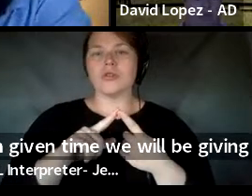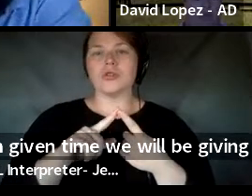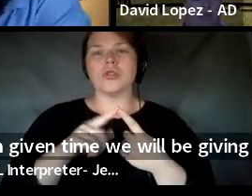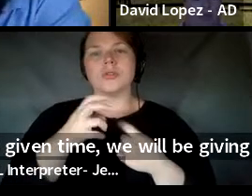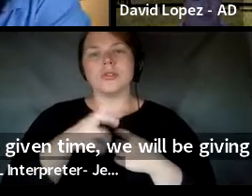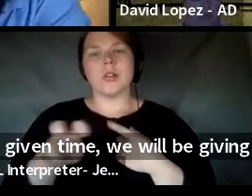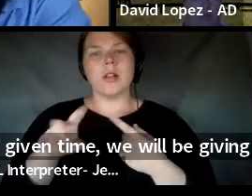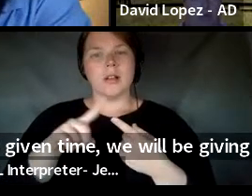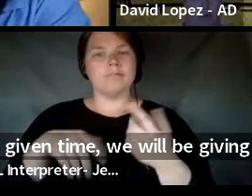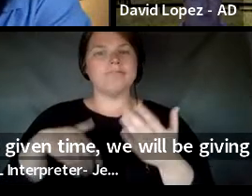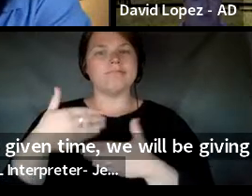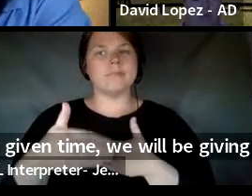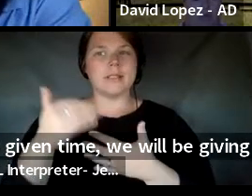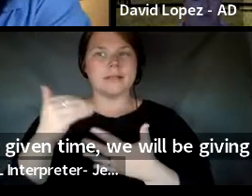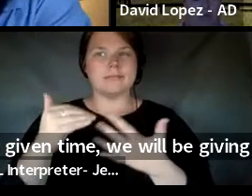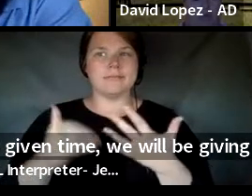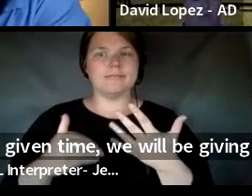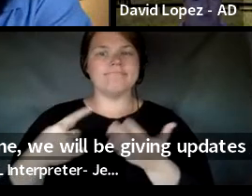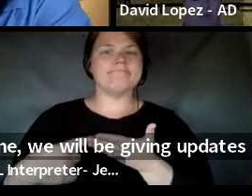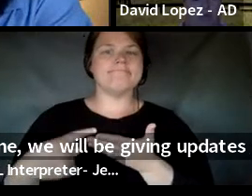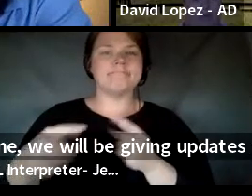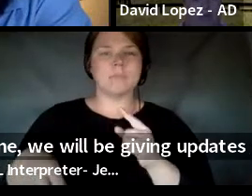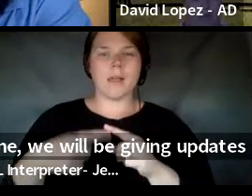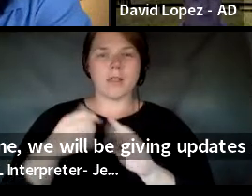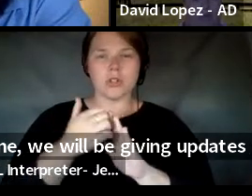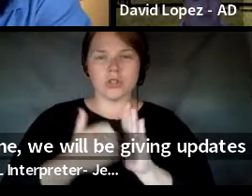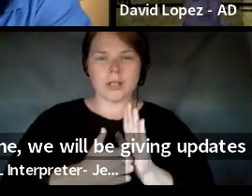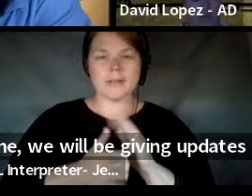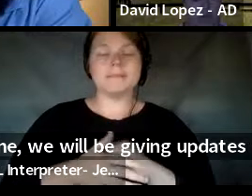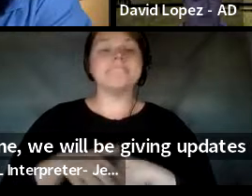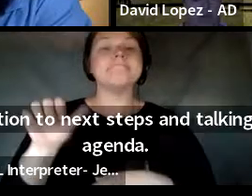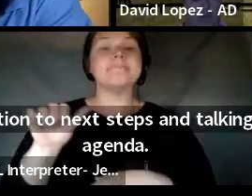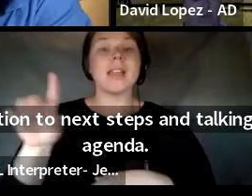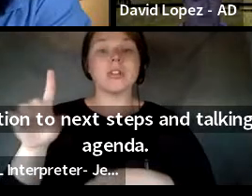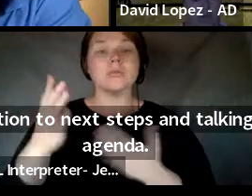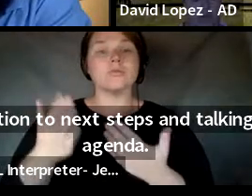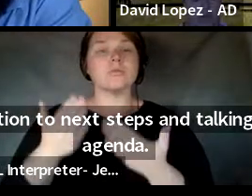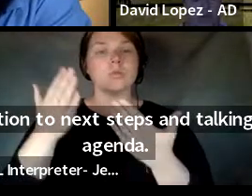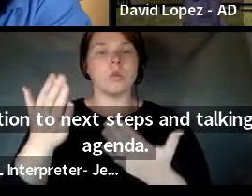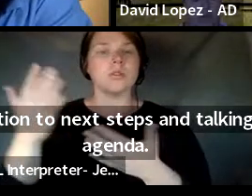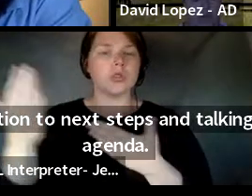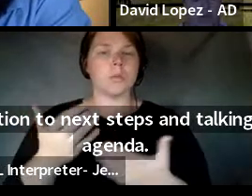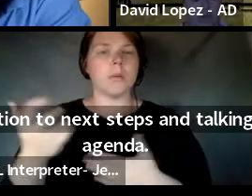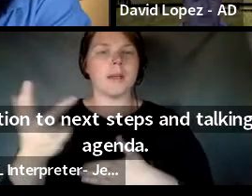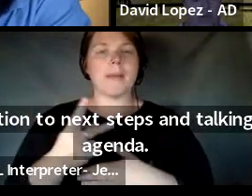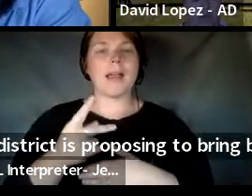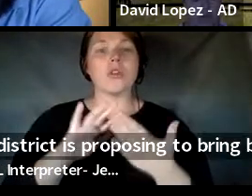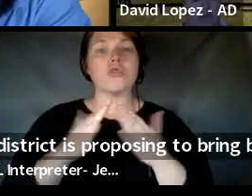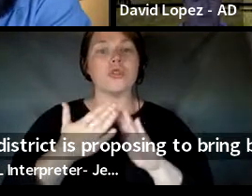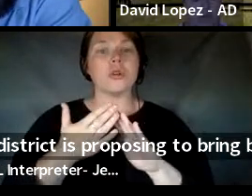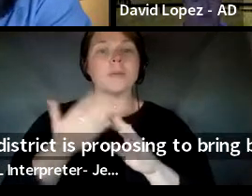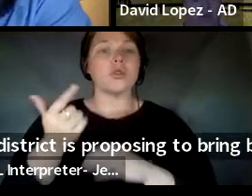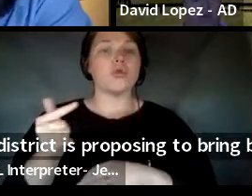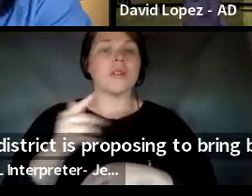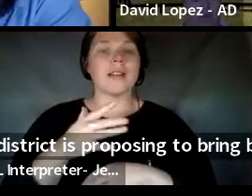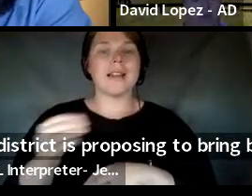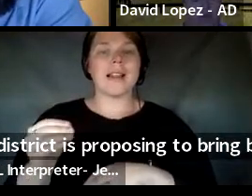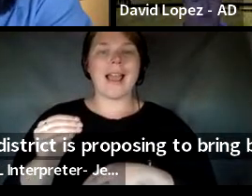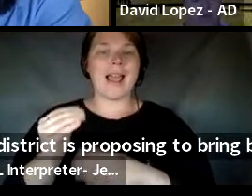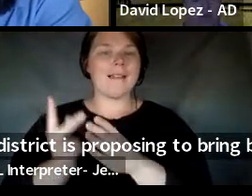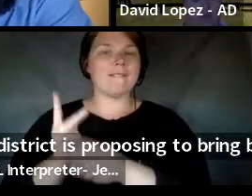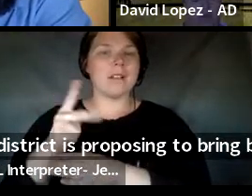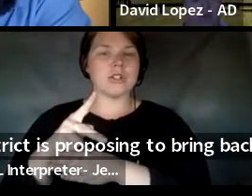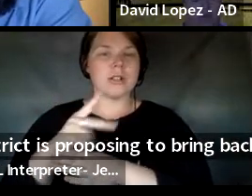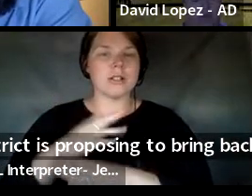steps and talking about the agenda. So the Air District is proposing to bring back the urban greening and vegetative barriers agenda